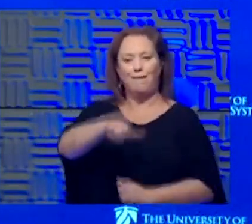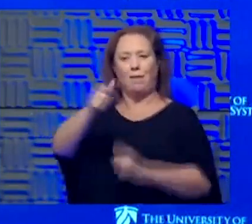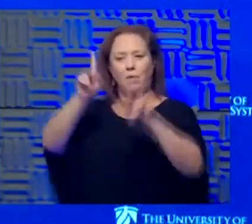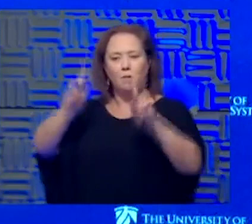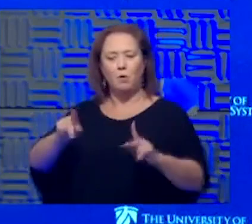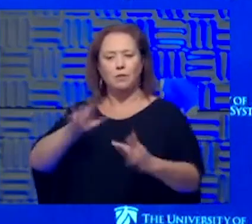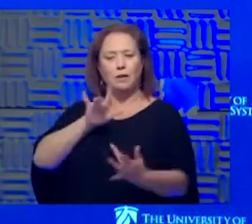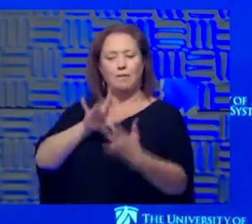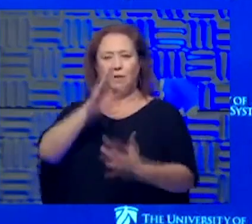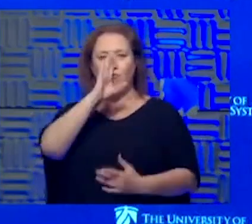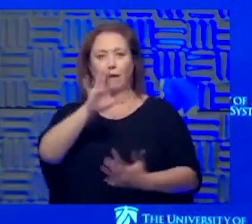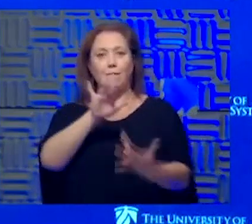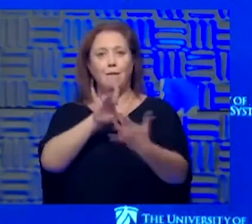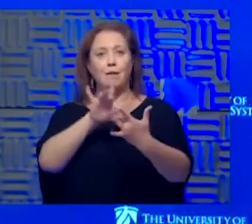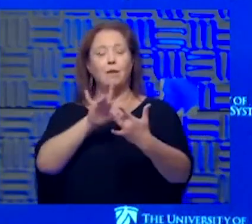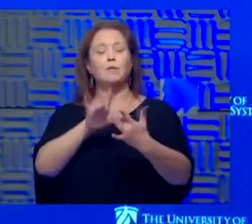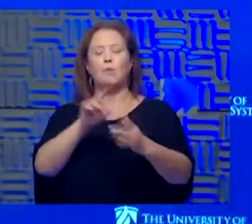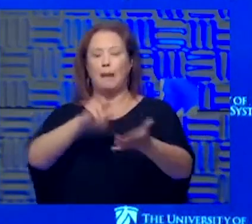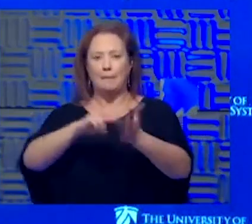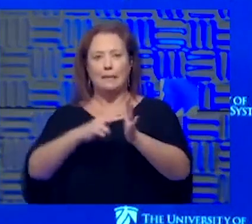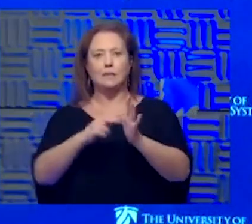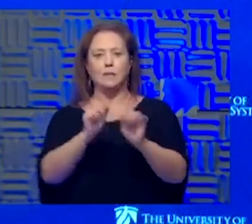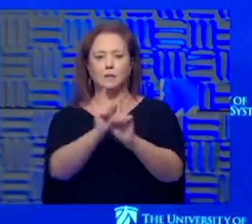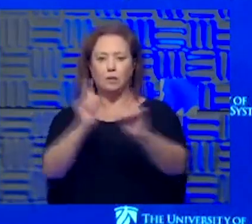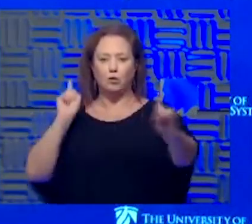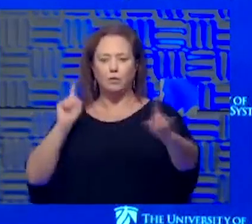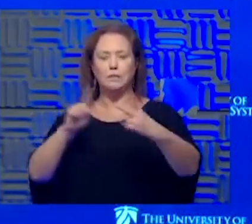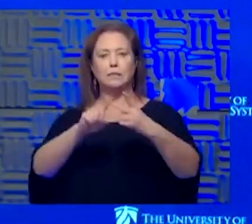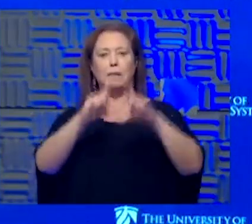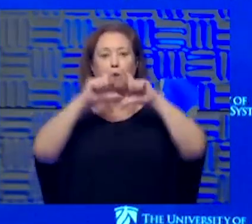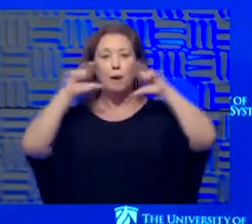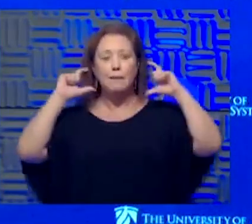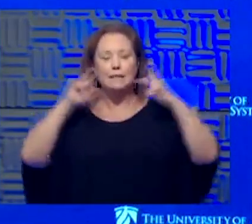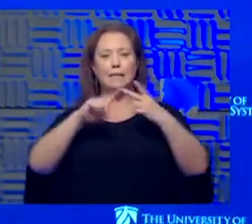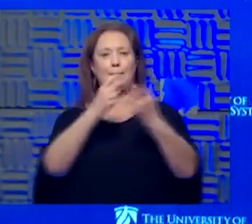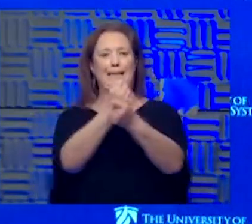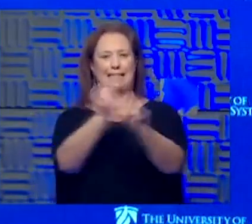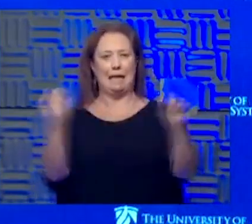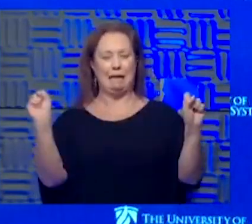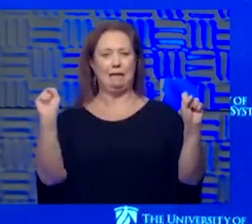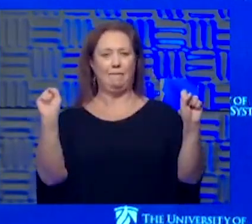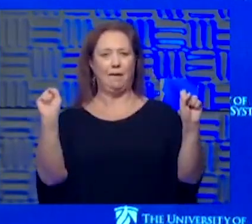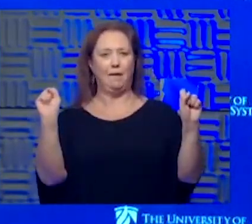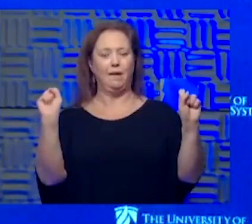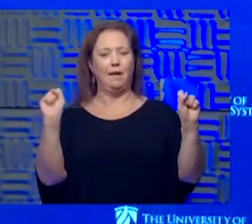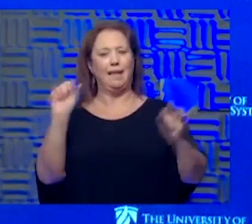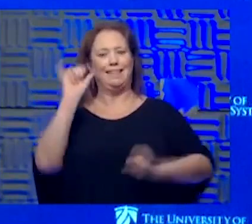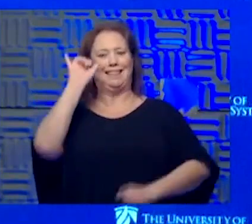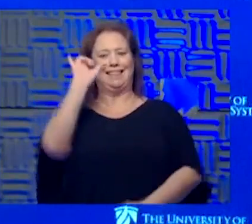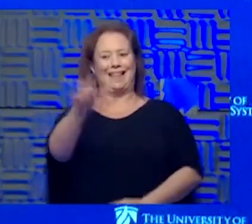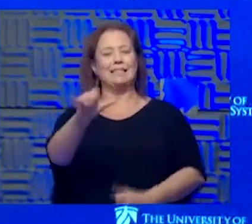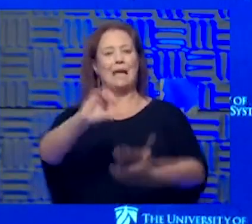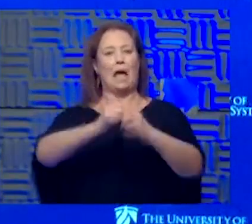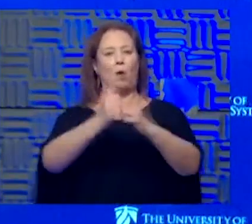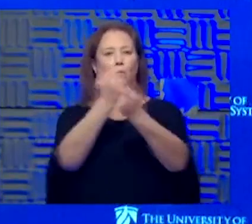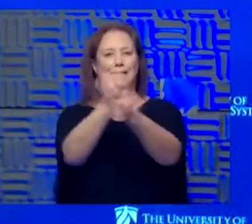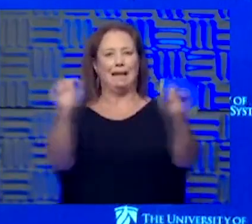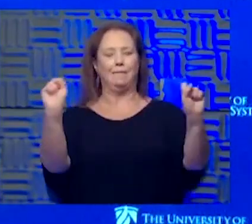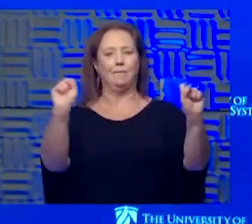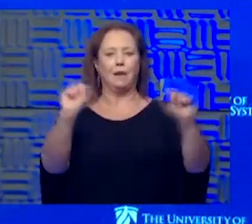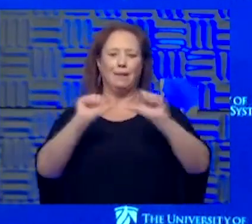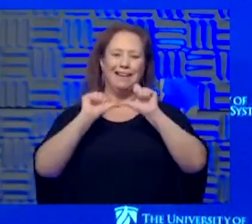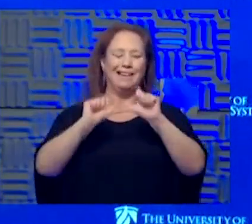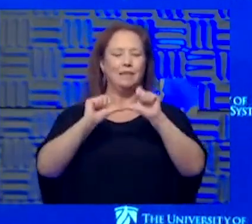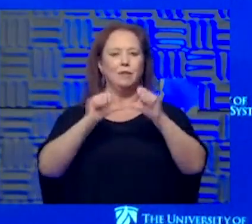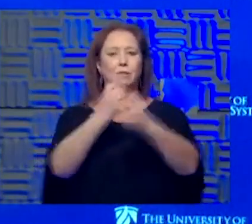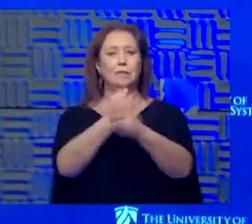which just says social distancing, wearing a mask, be safe, are the ways to keep all of us safe. And